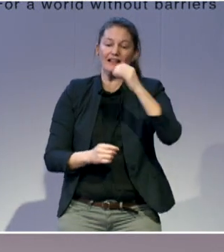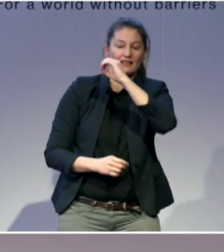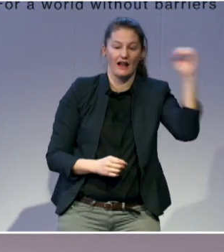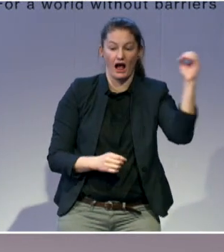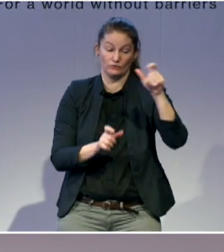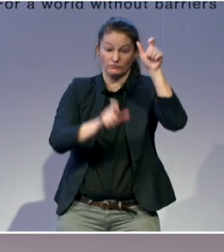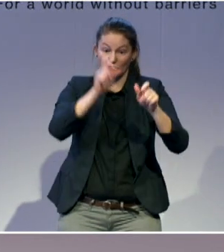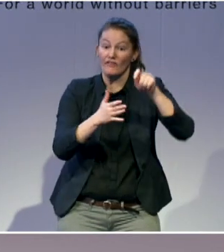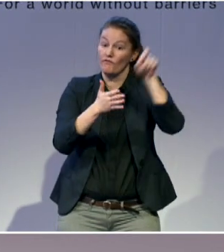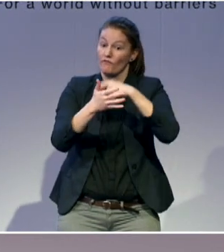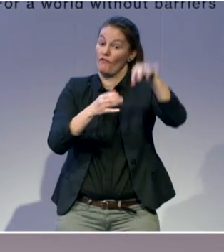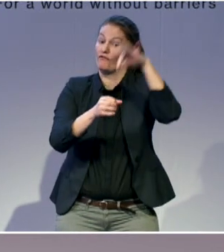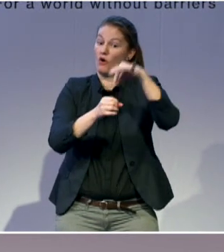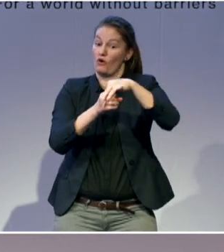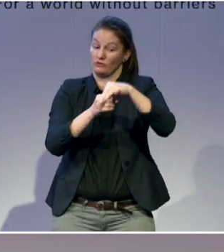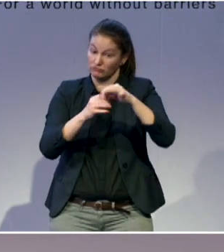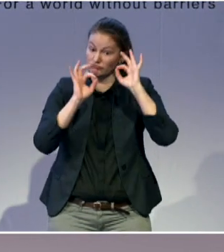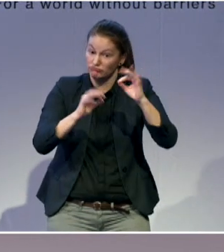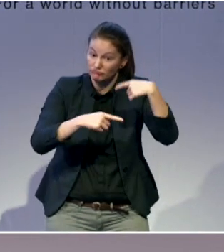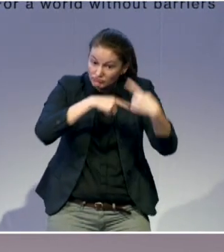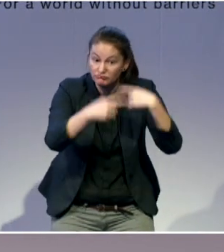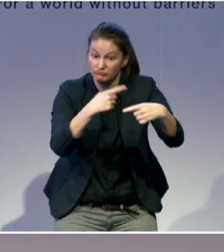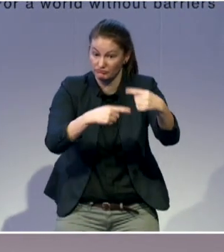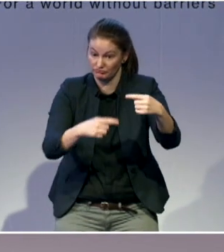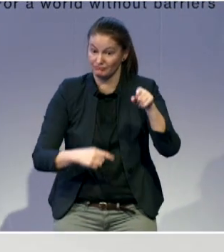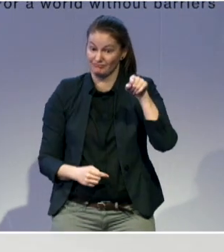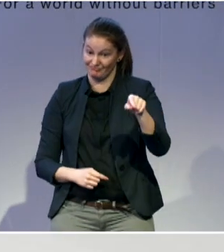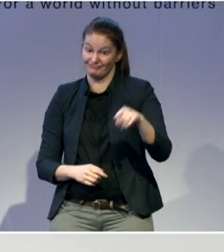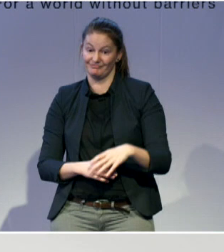in Western Australia as of 2017.